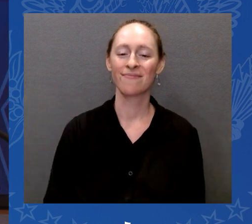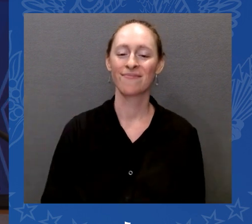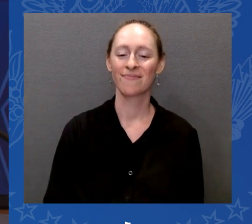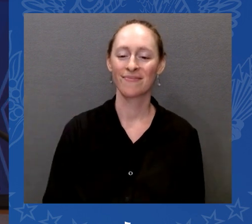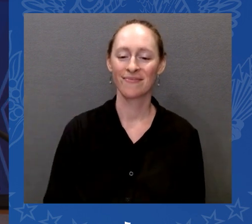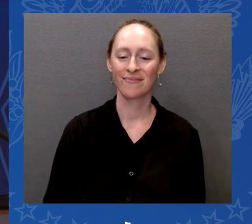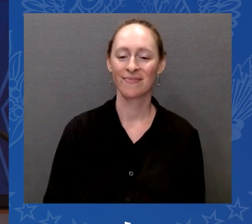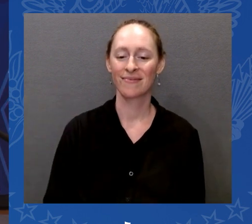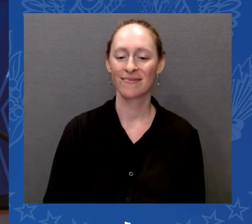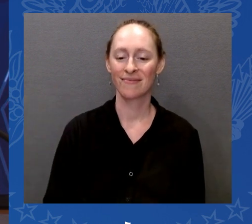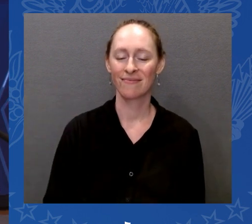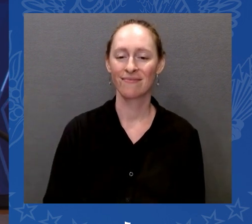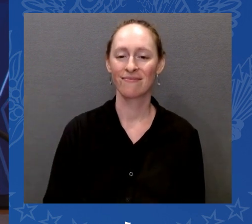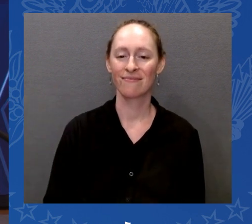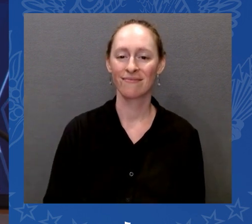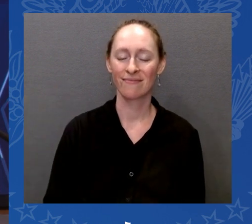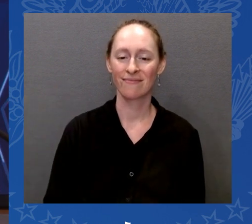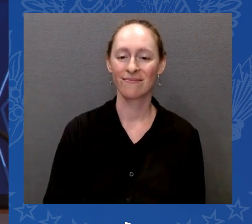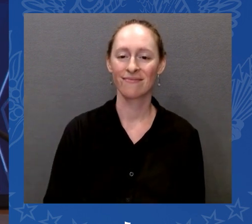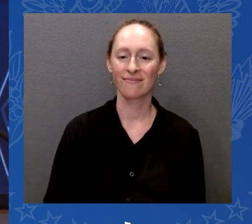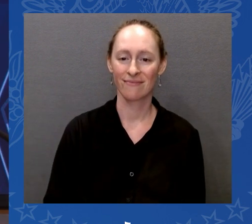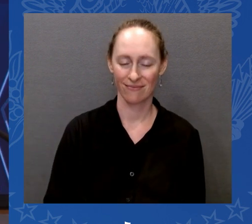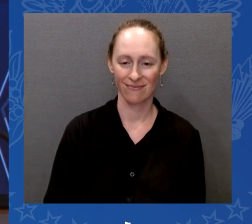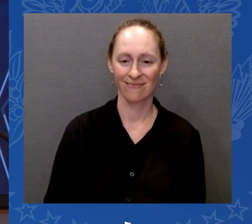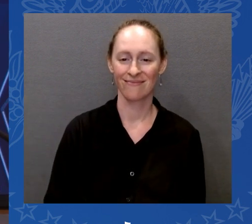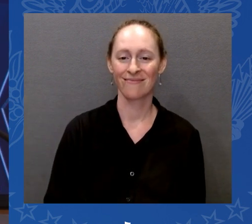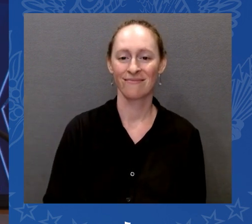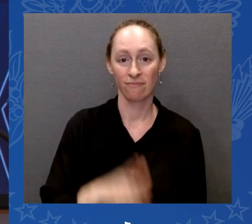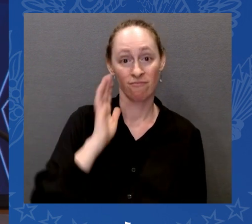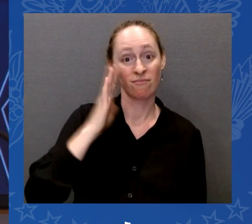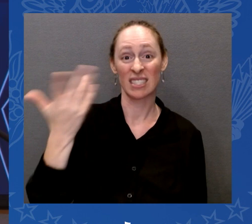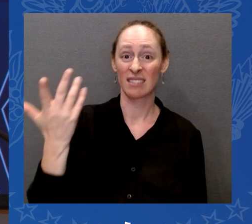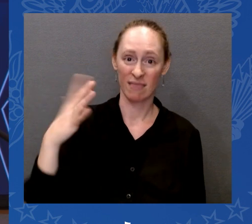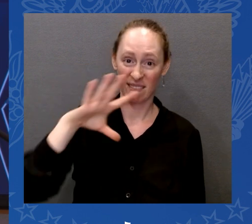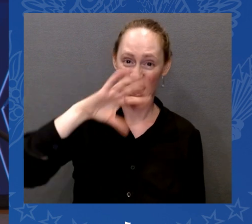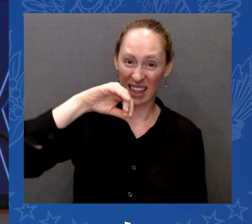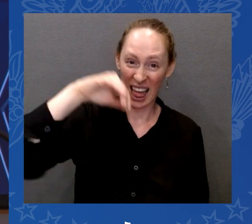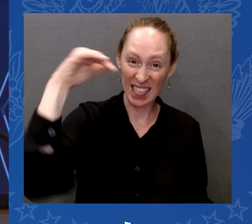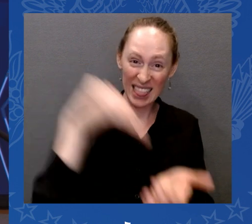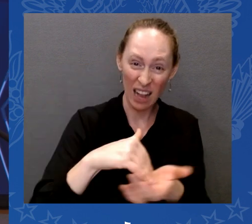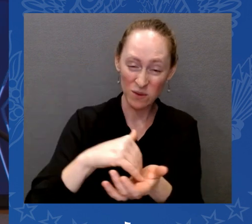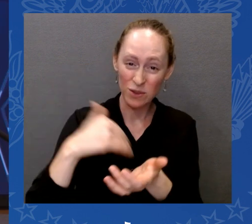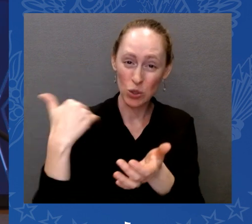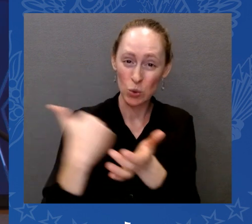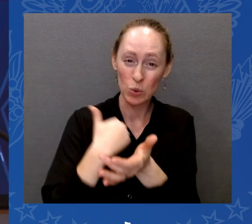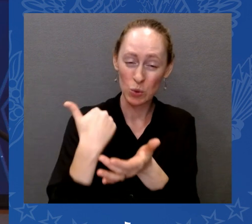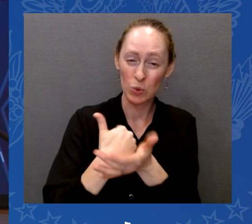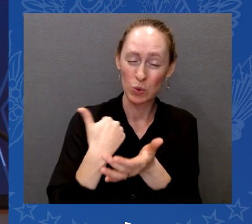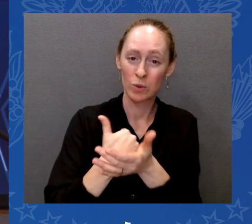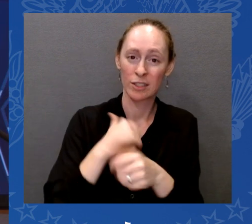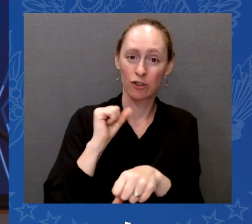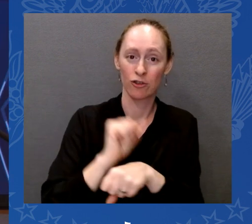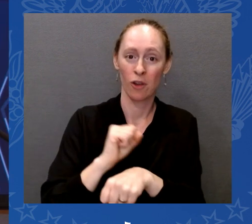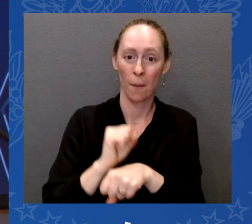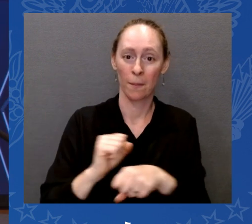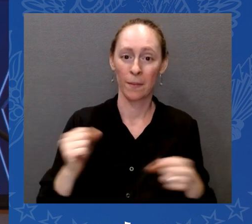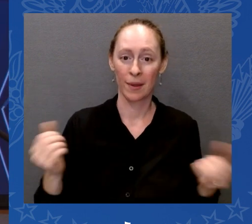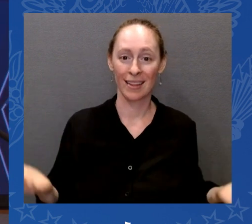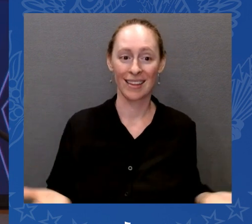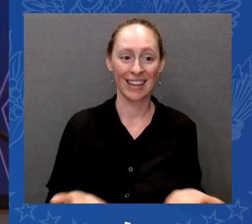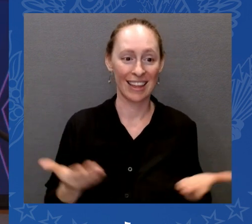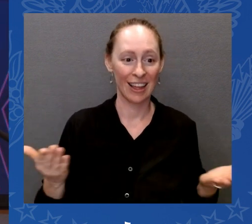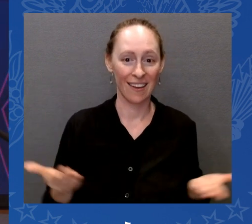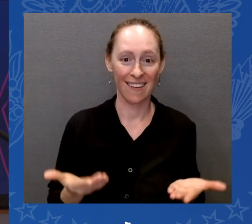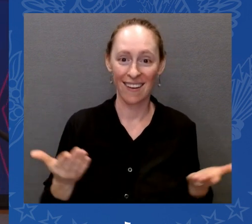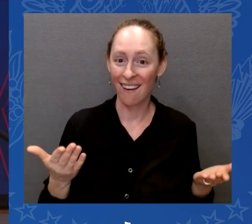50,000 New York jobs, enough to fill every seat in the JMA Dome,